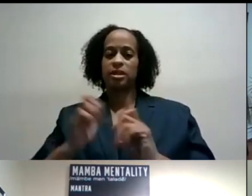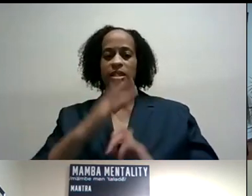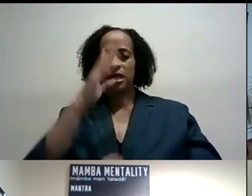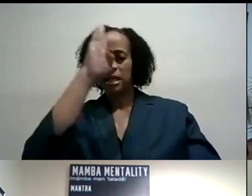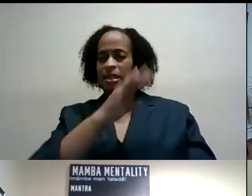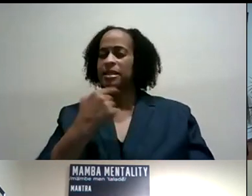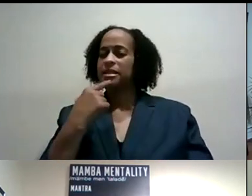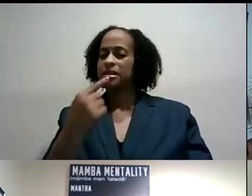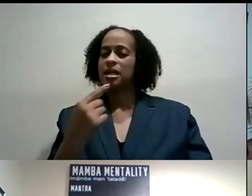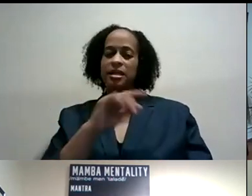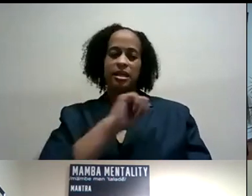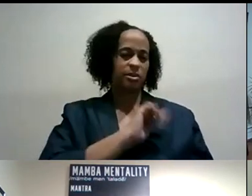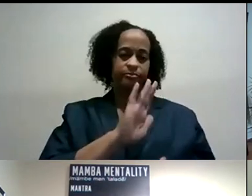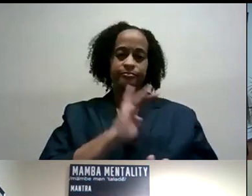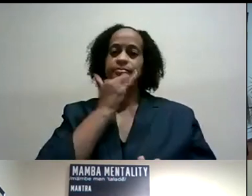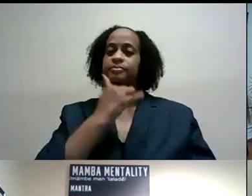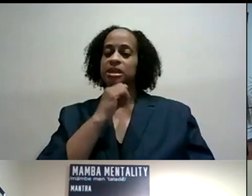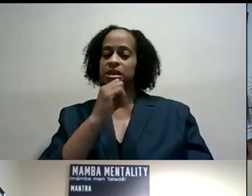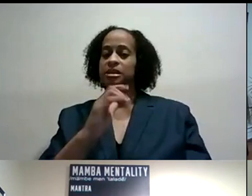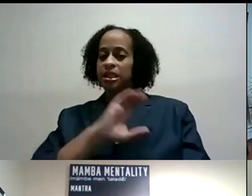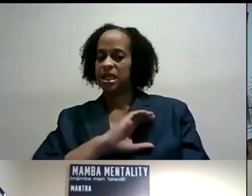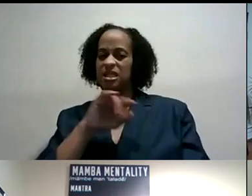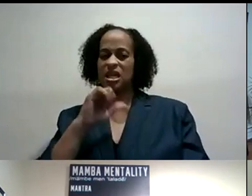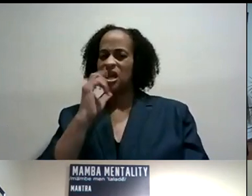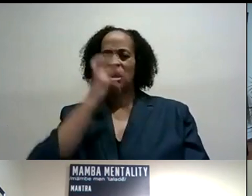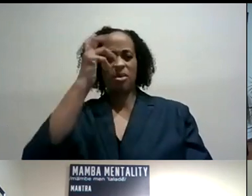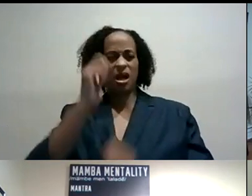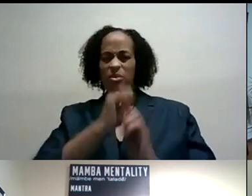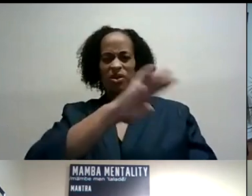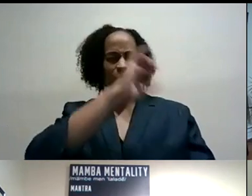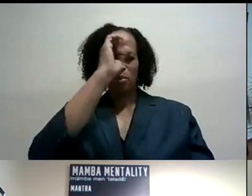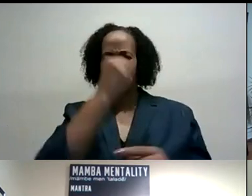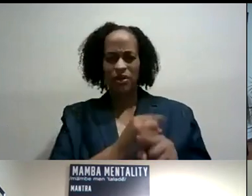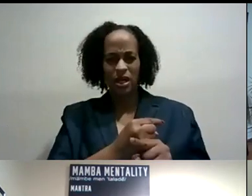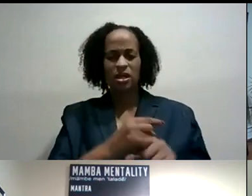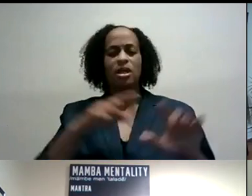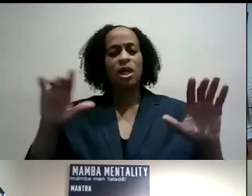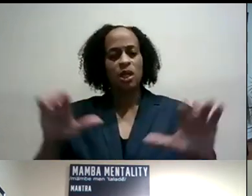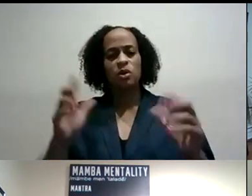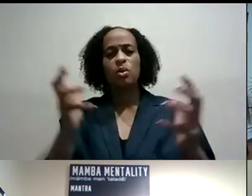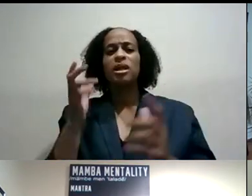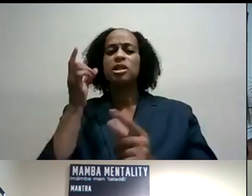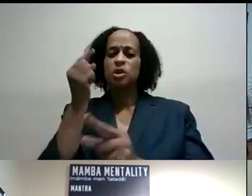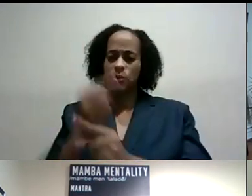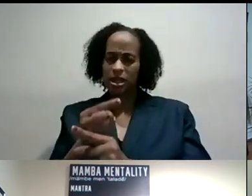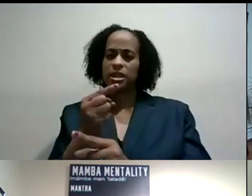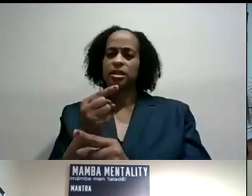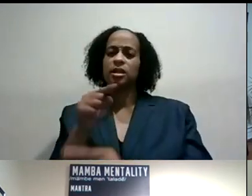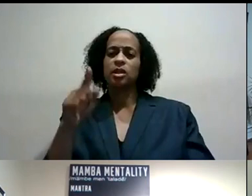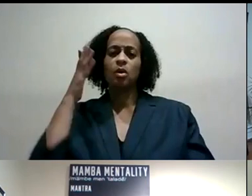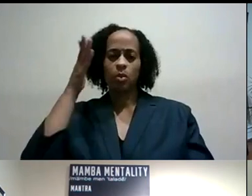telling Cain, don't get mad with your brother. Do what is right, and you